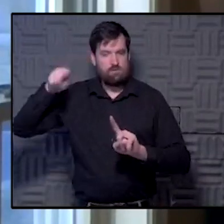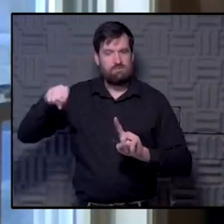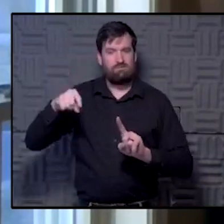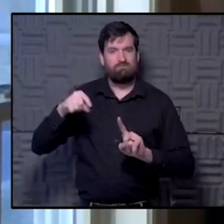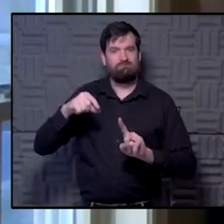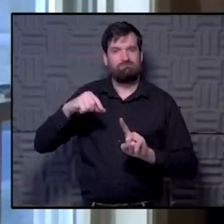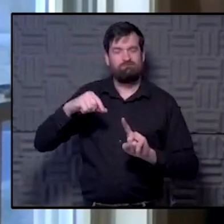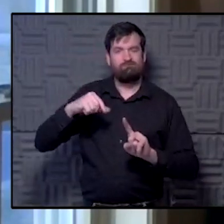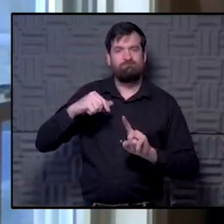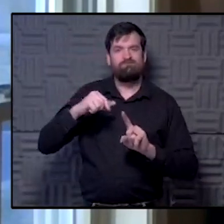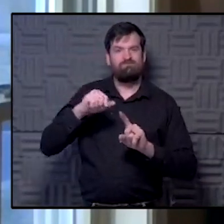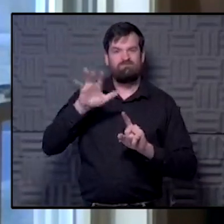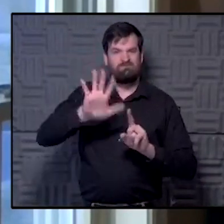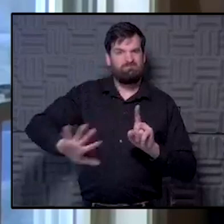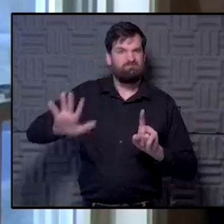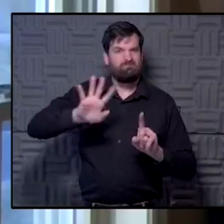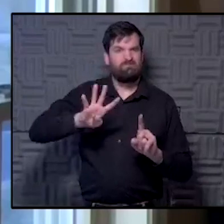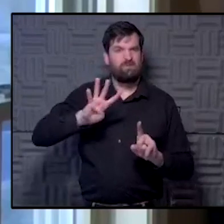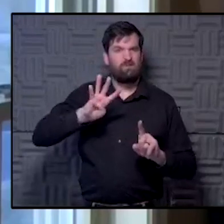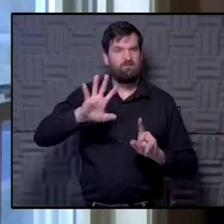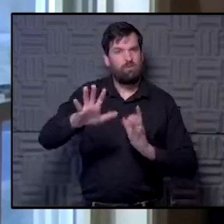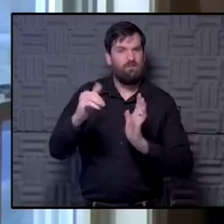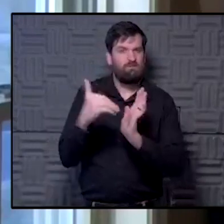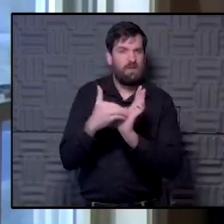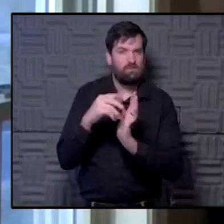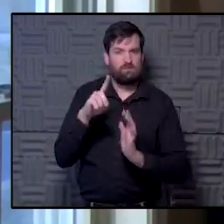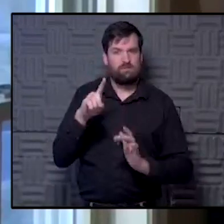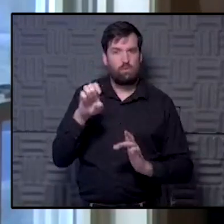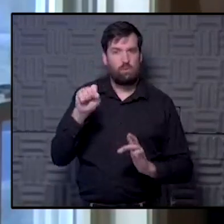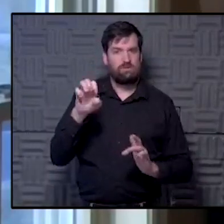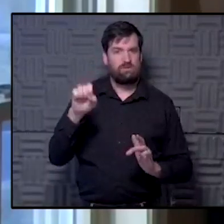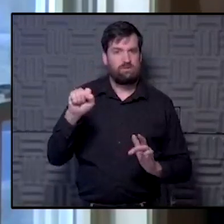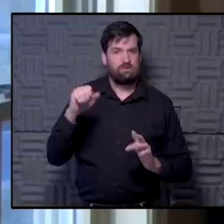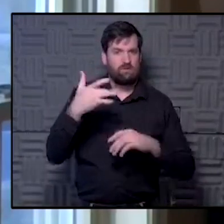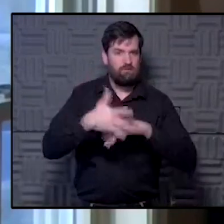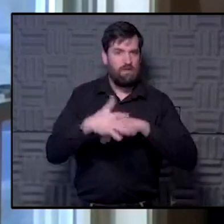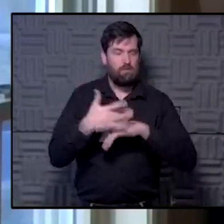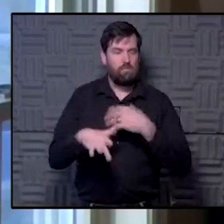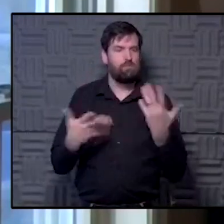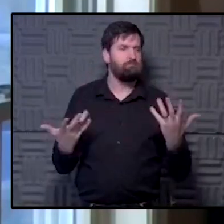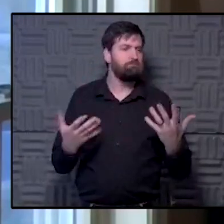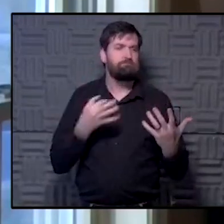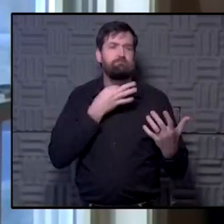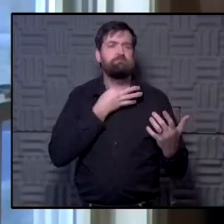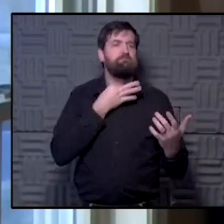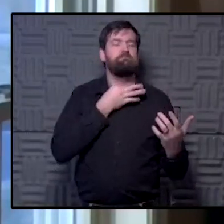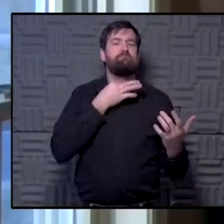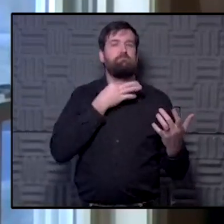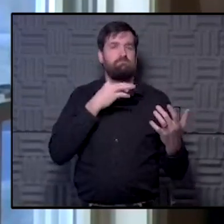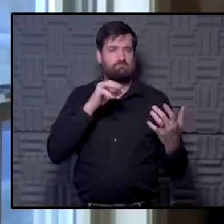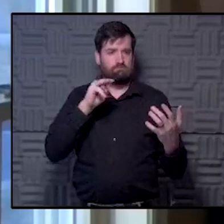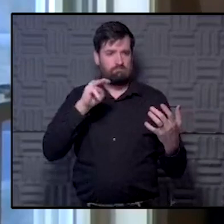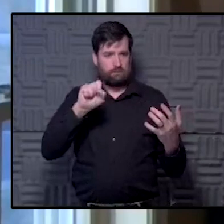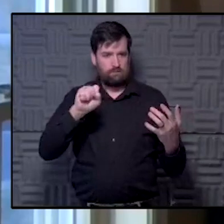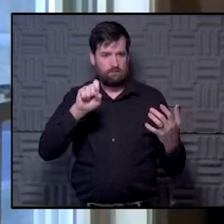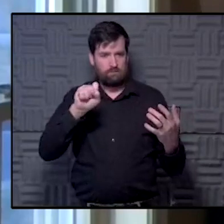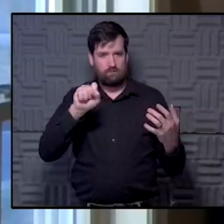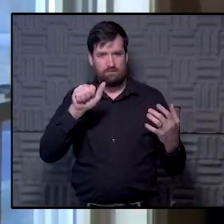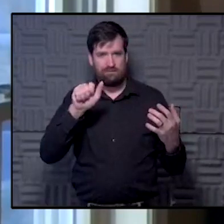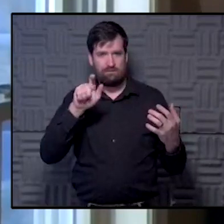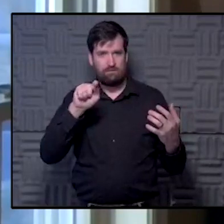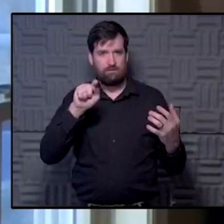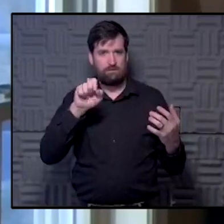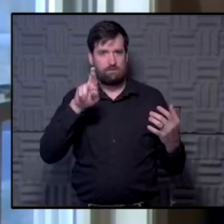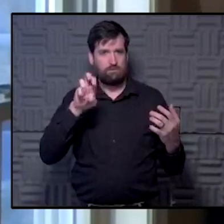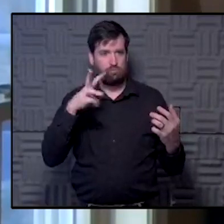about 45,000 doses available. I was just trying to find out if Ms. Satterwhite, if she could speak